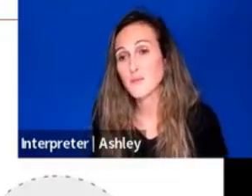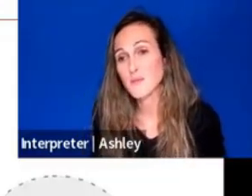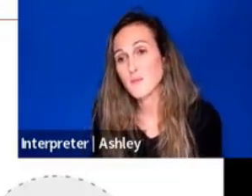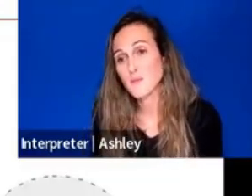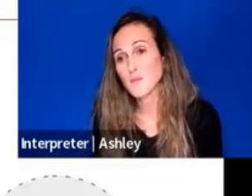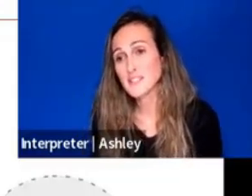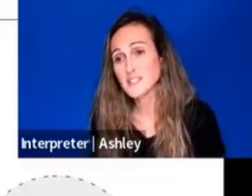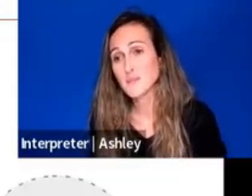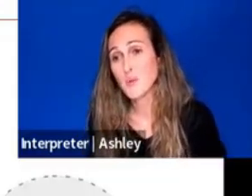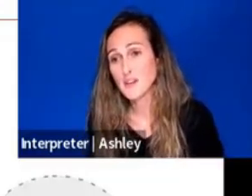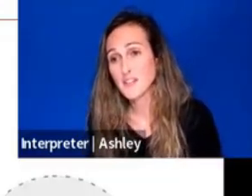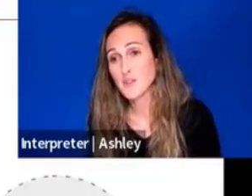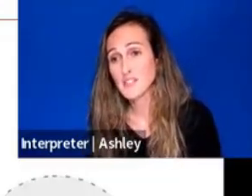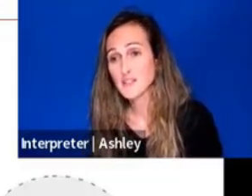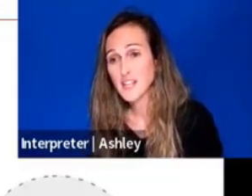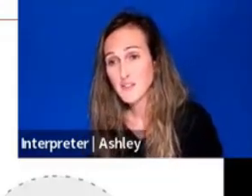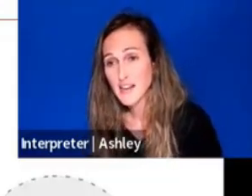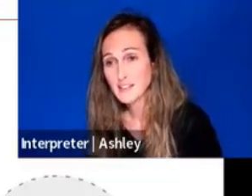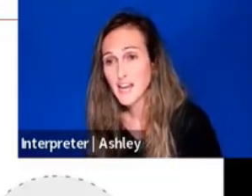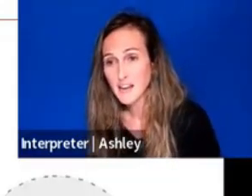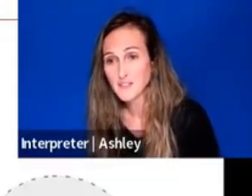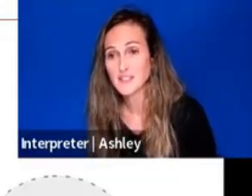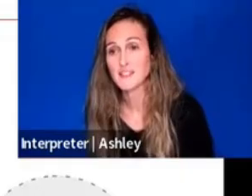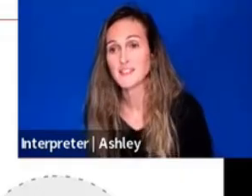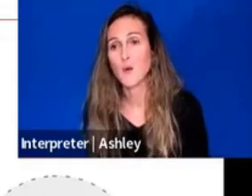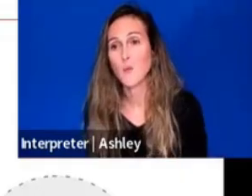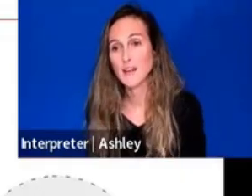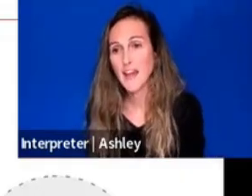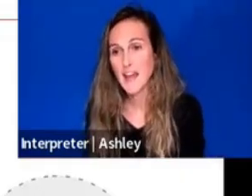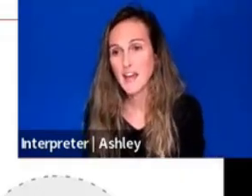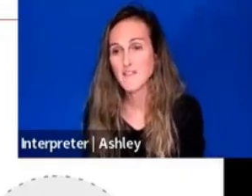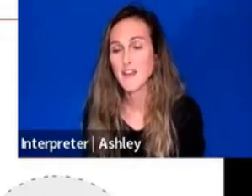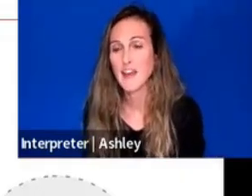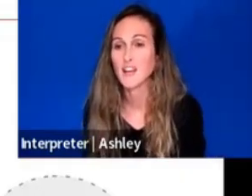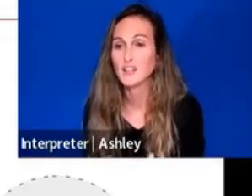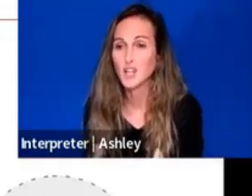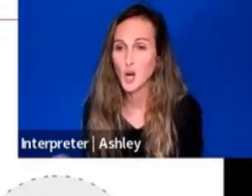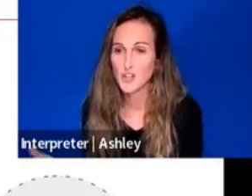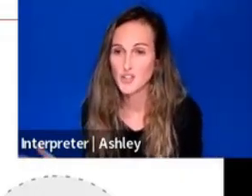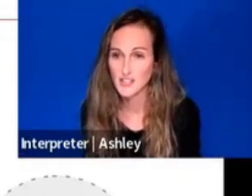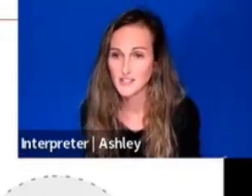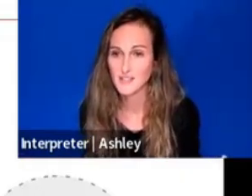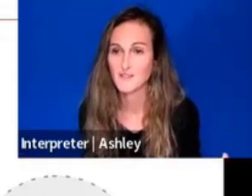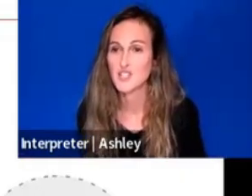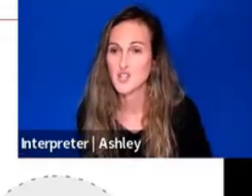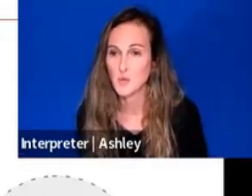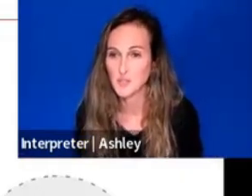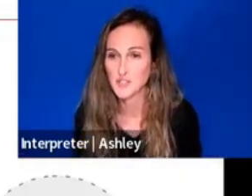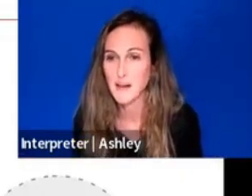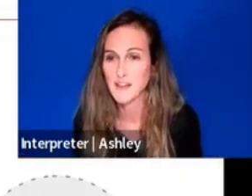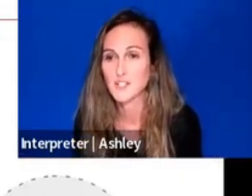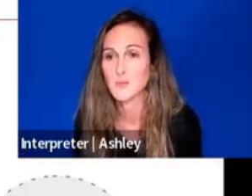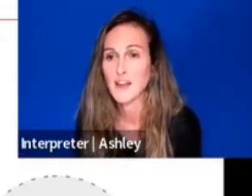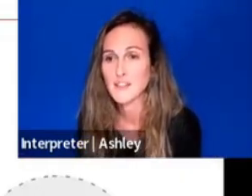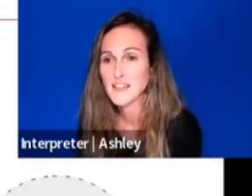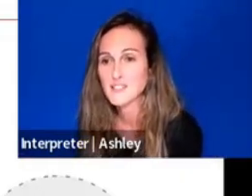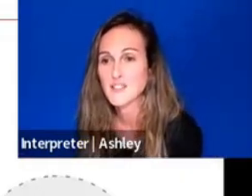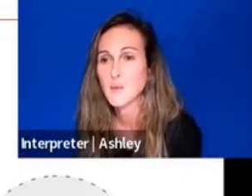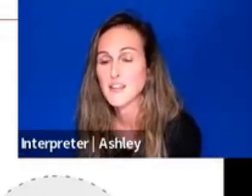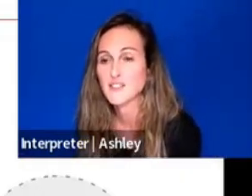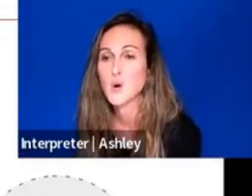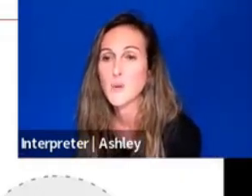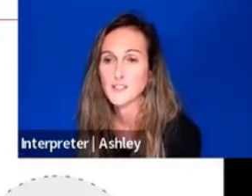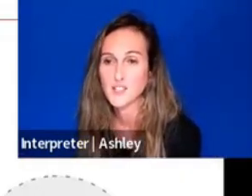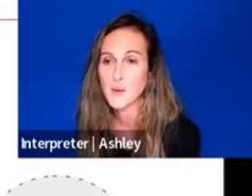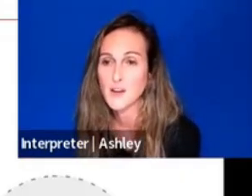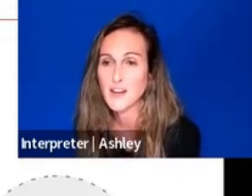So this is important for deaf's everyday lives, that we have a large visual space around us so that we